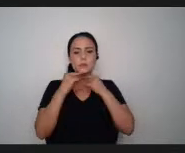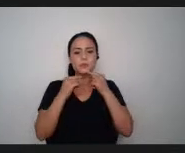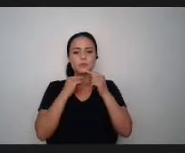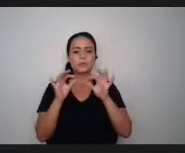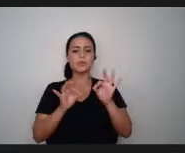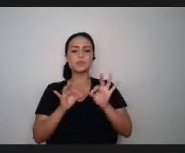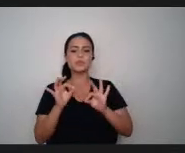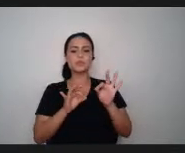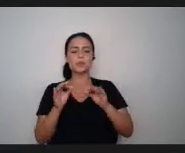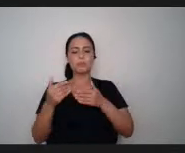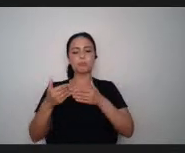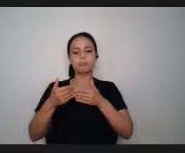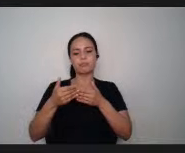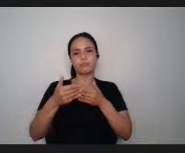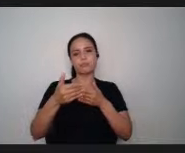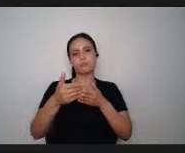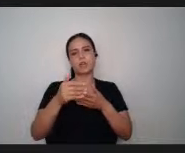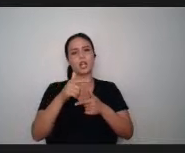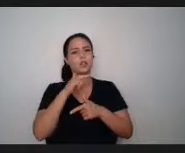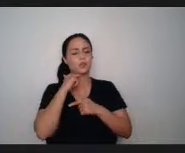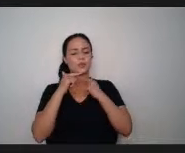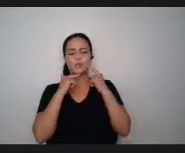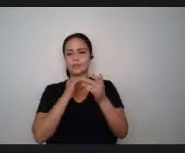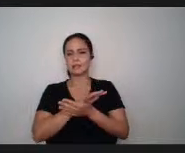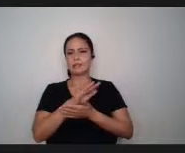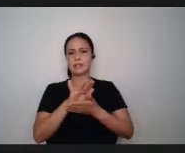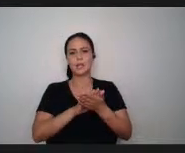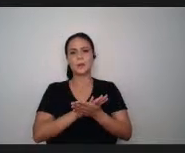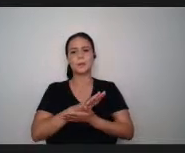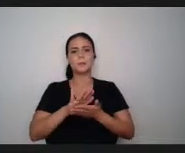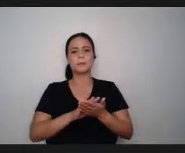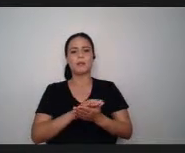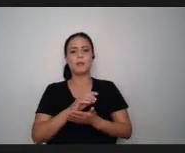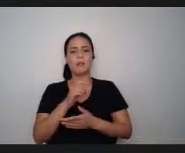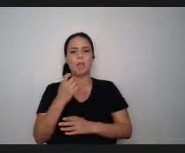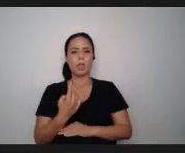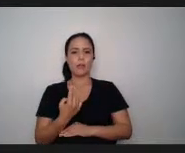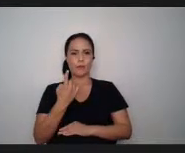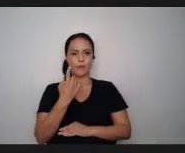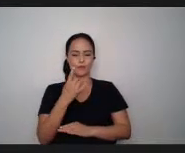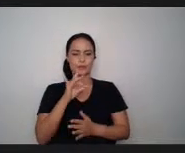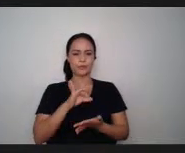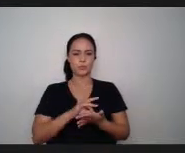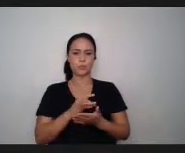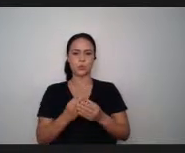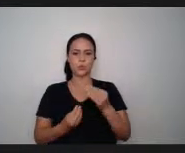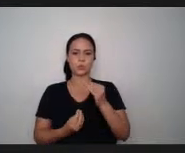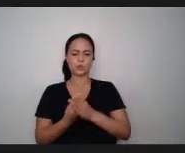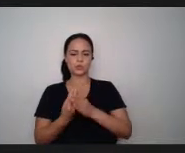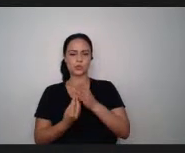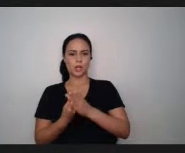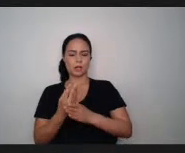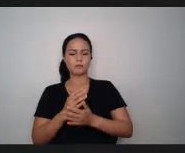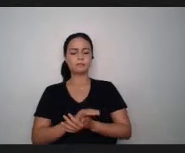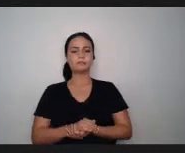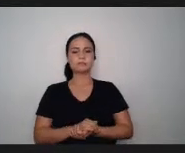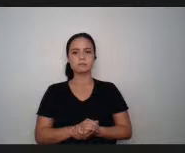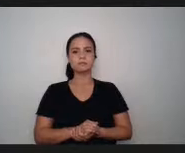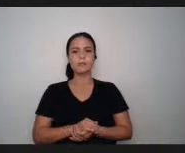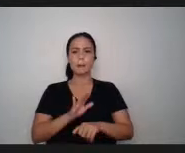this? The gamification management is one of the factors that